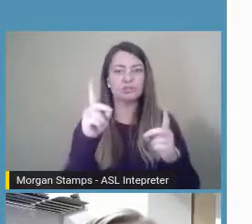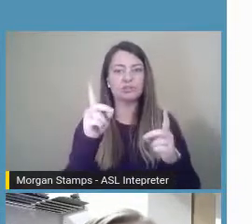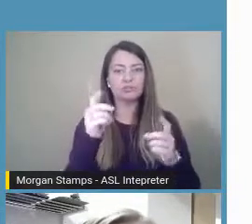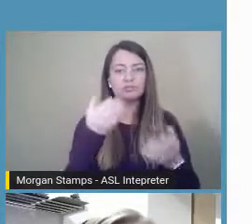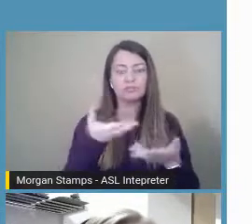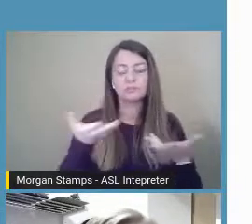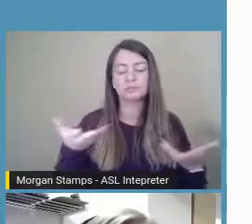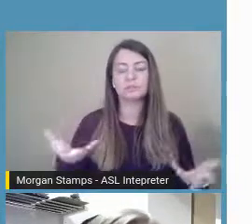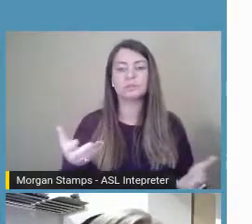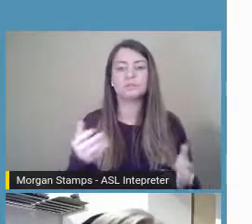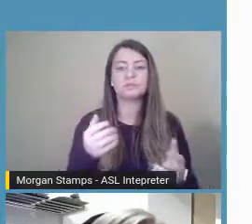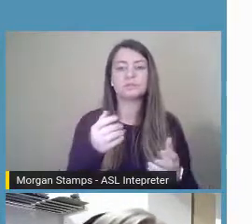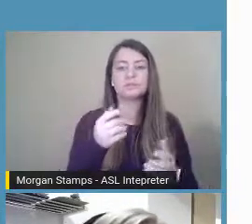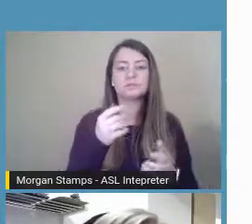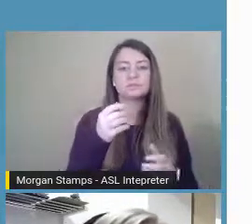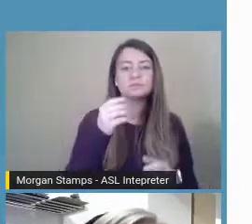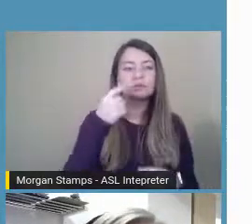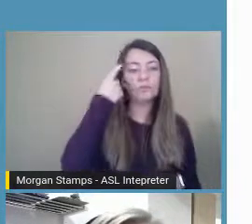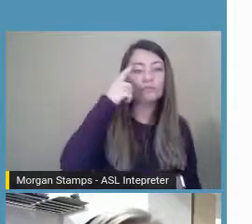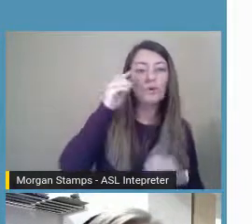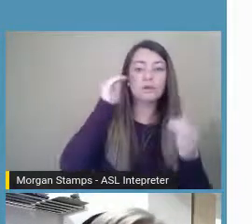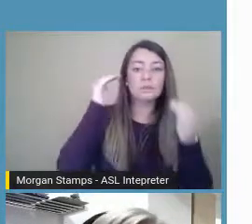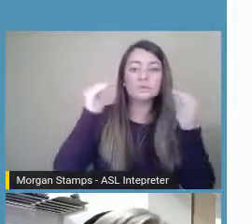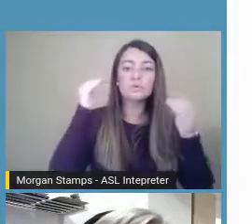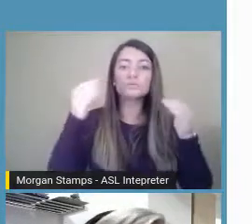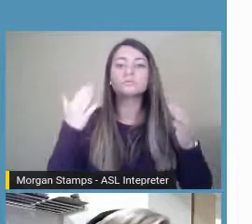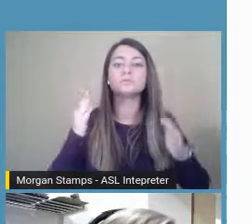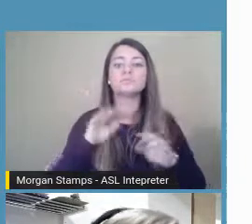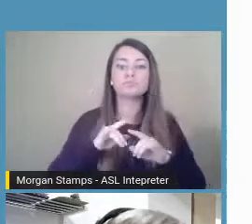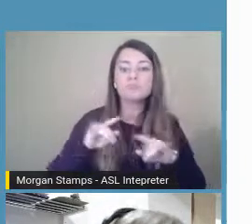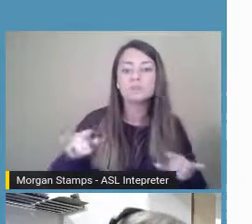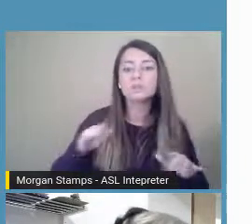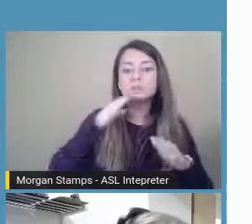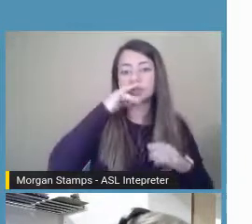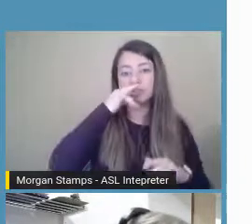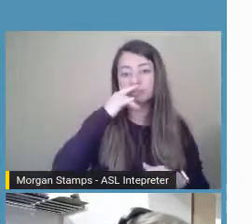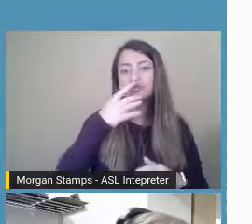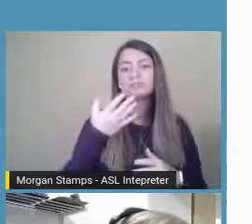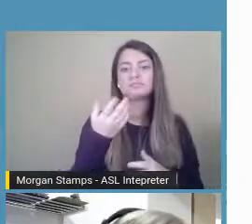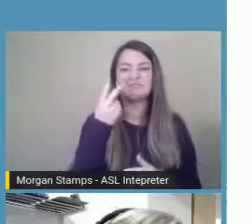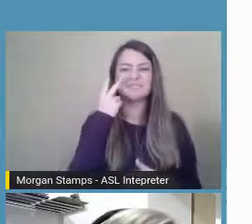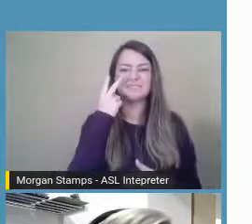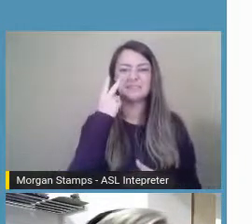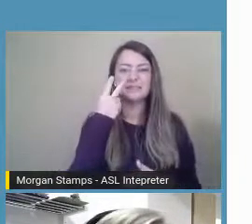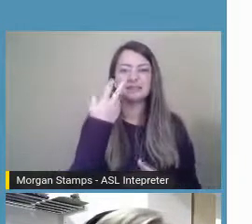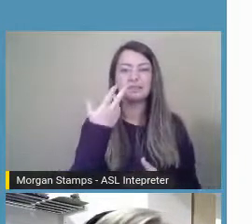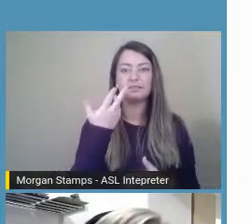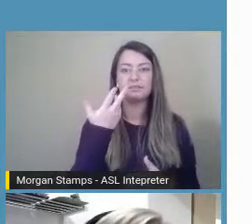in extra accessibility features like closed captioning at no cost to us.